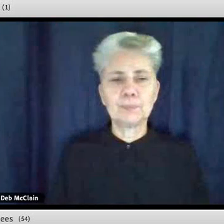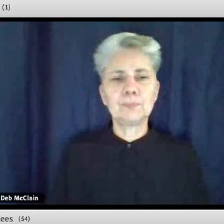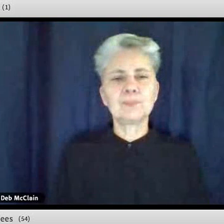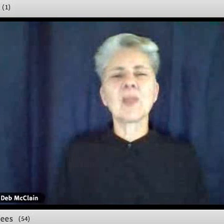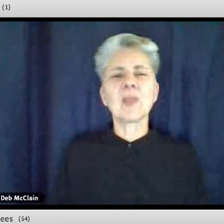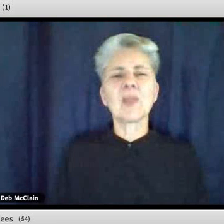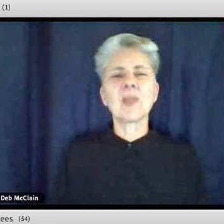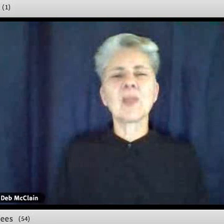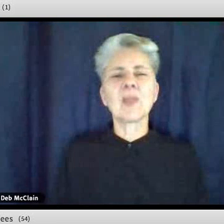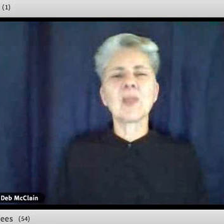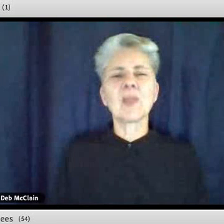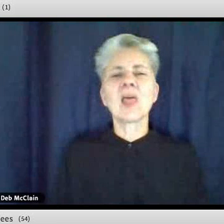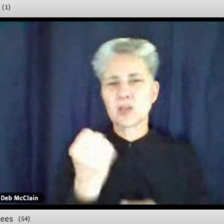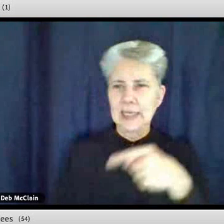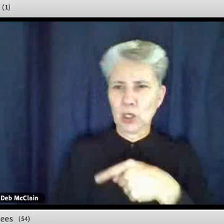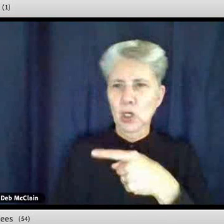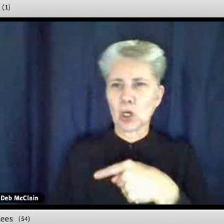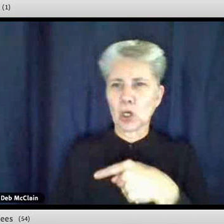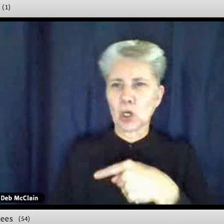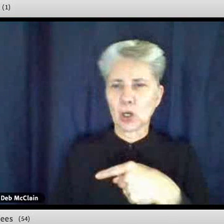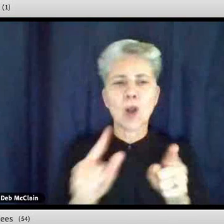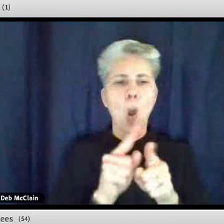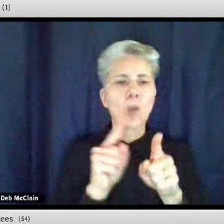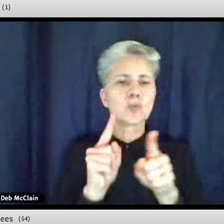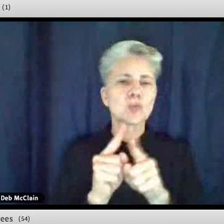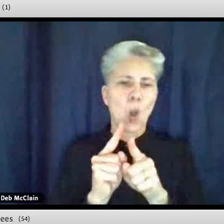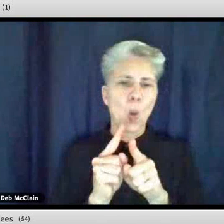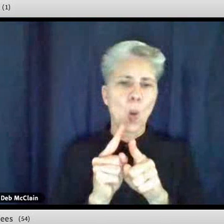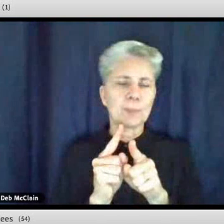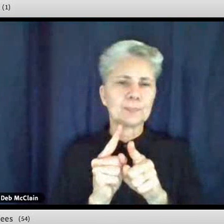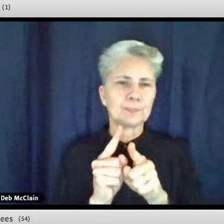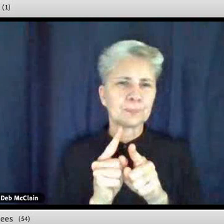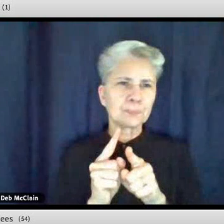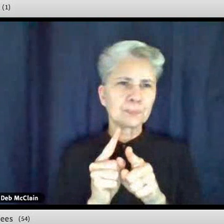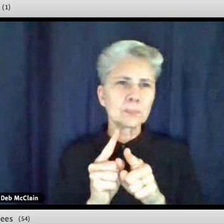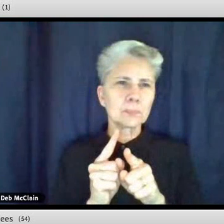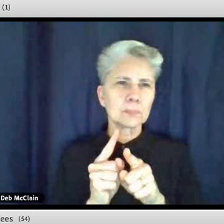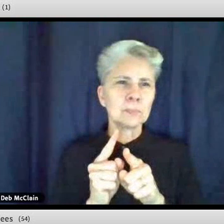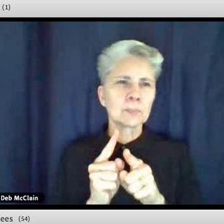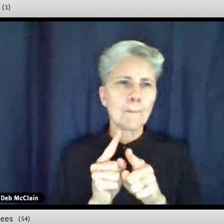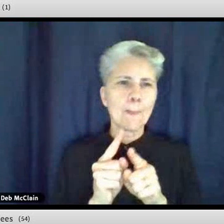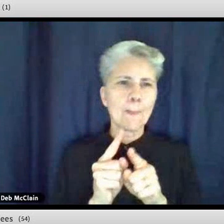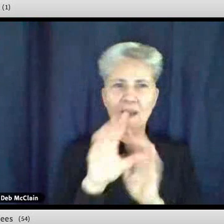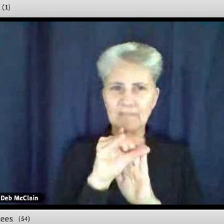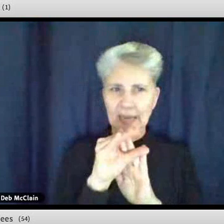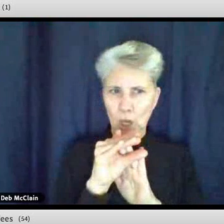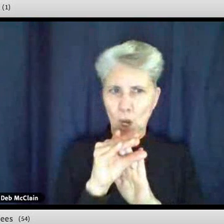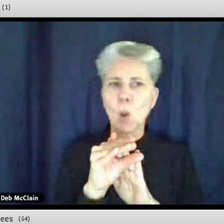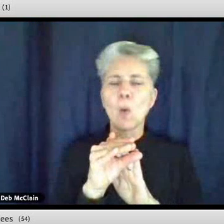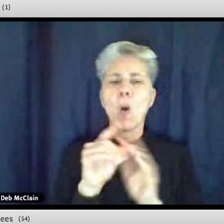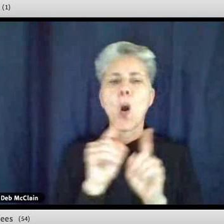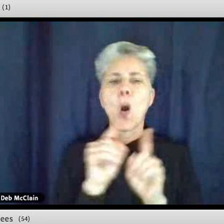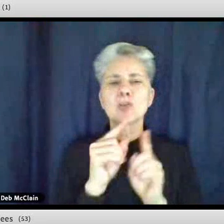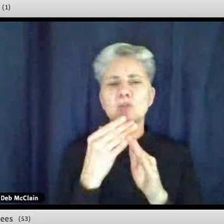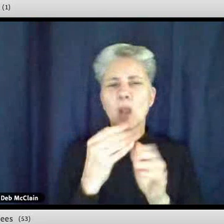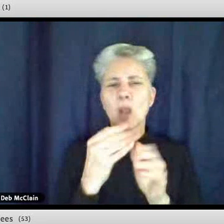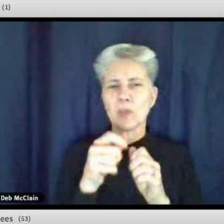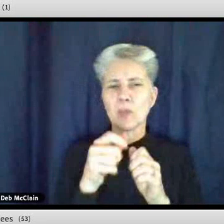be some sources about how to talk to about coronavirus to your kids. There's a couple sites here. And then there's also